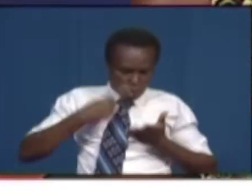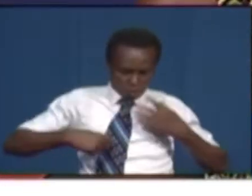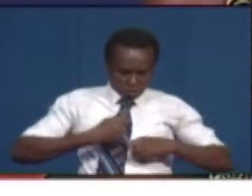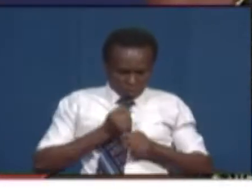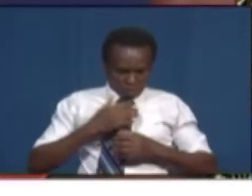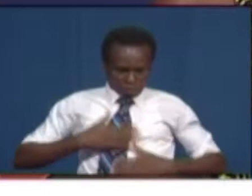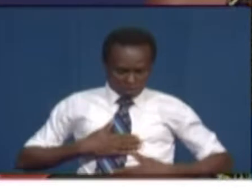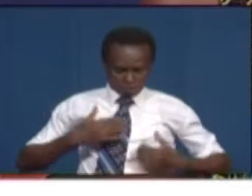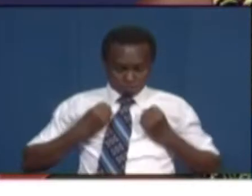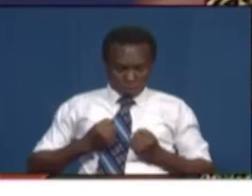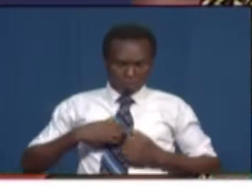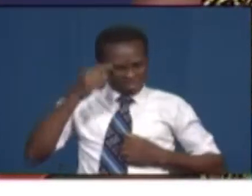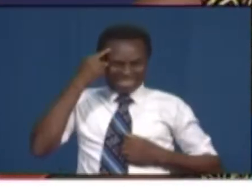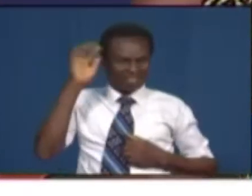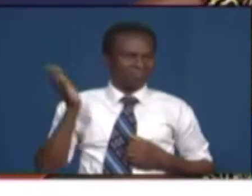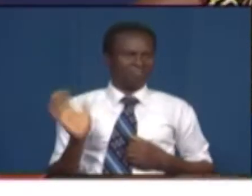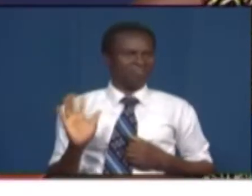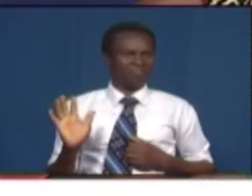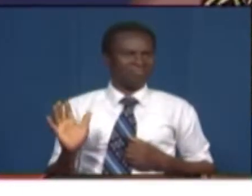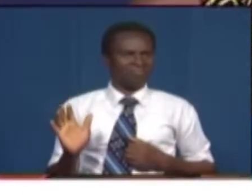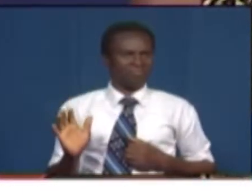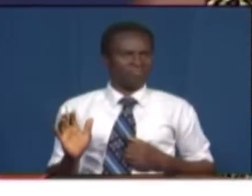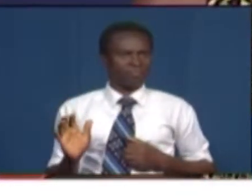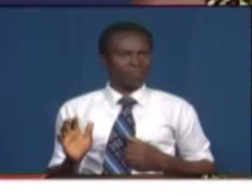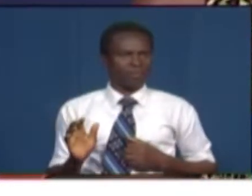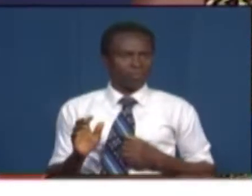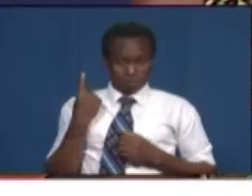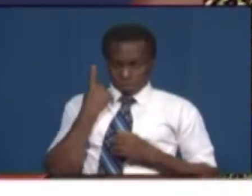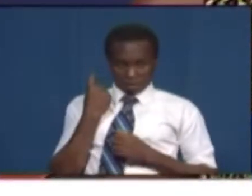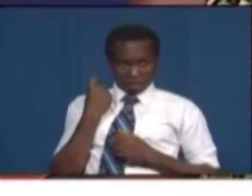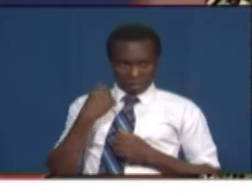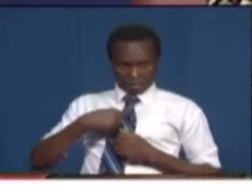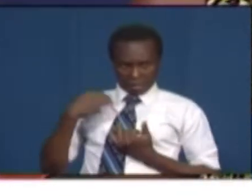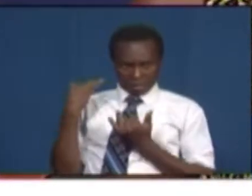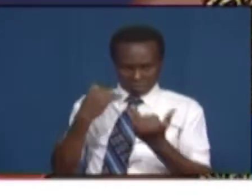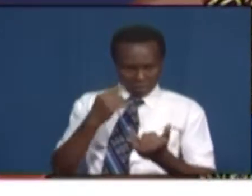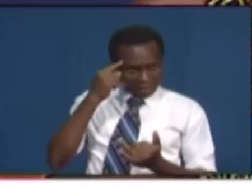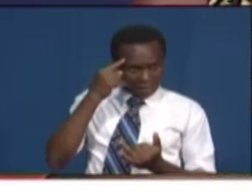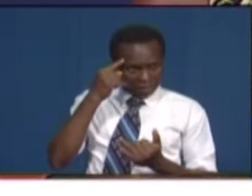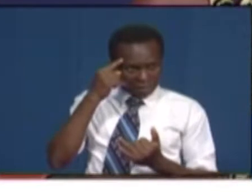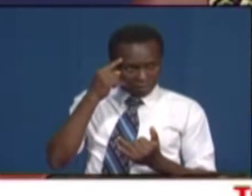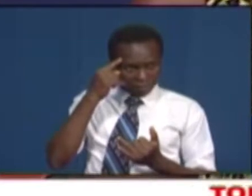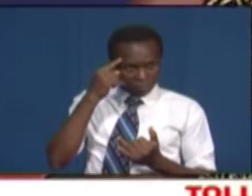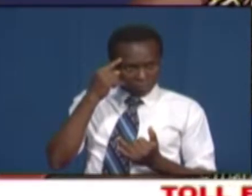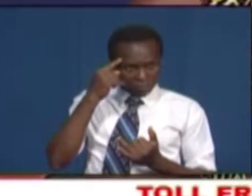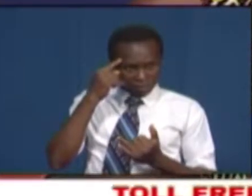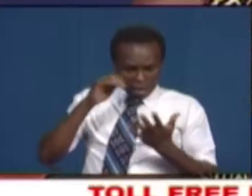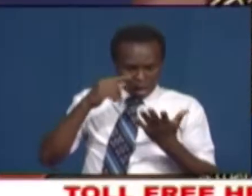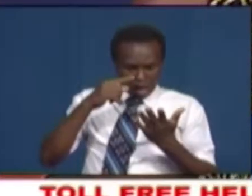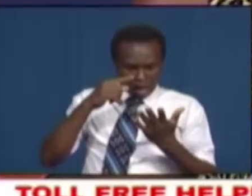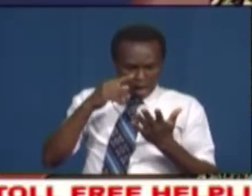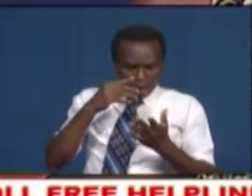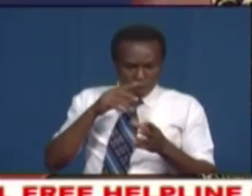just recently that I've come to take time and be conscious of what I eat, the amount of water I drink